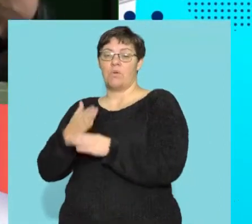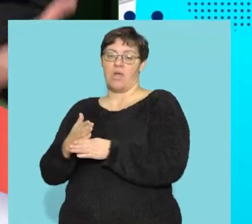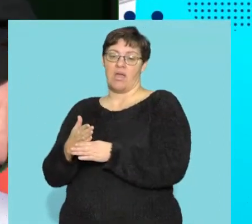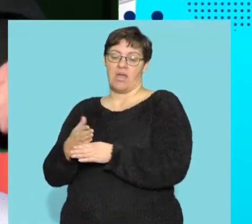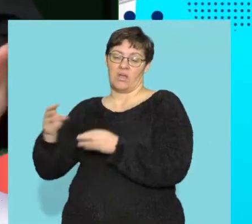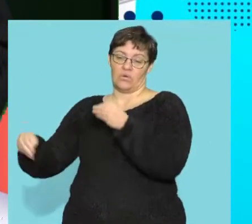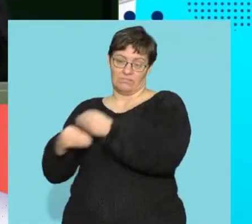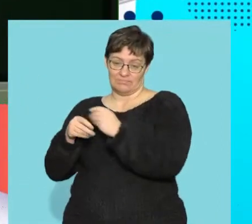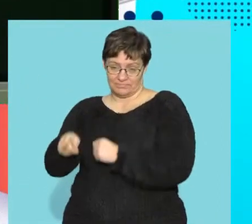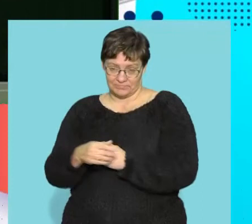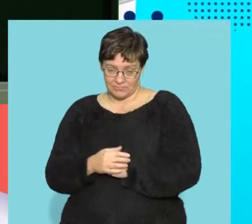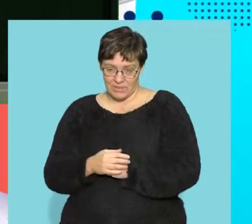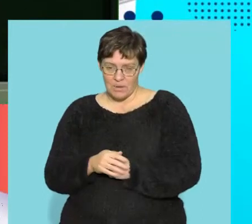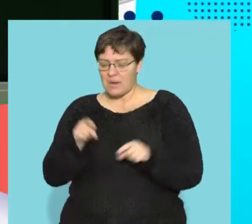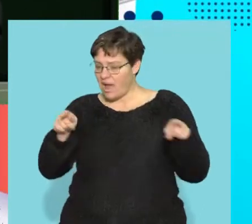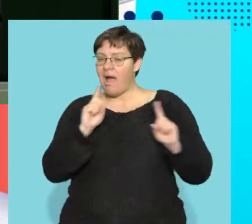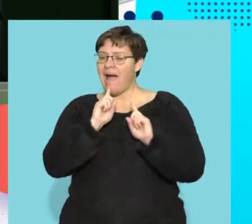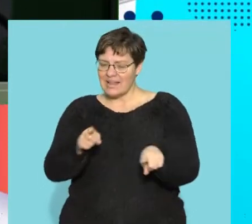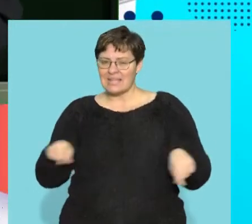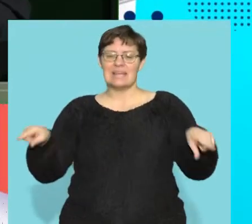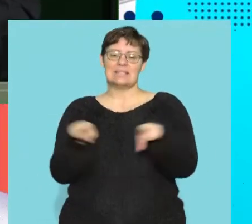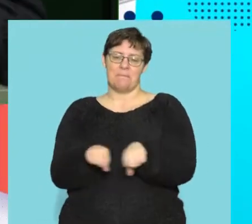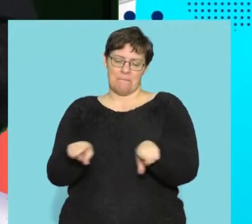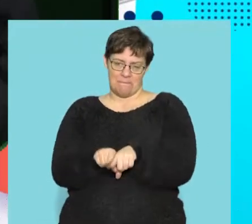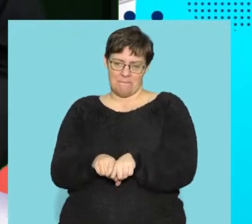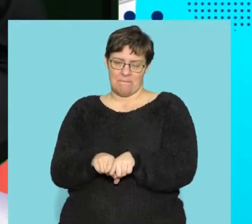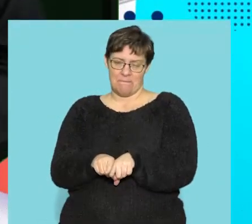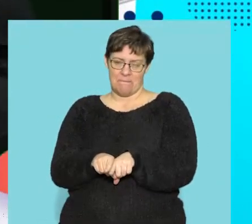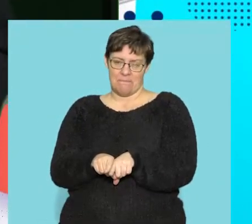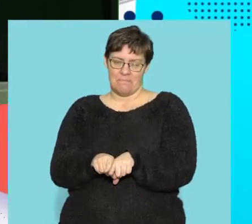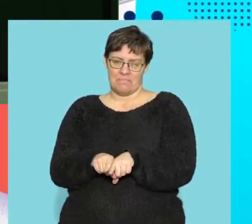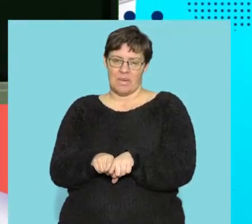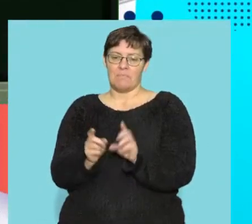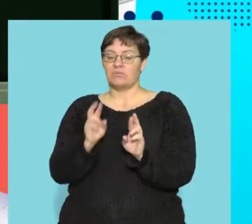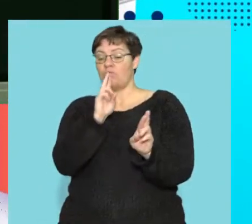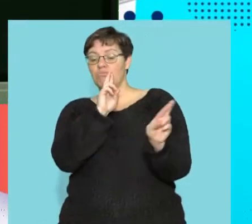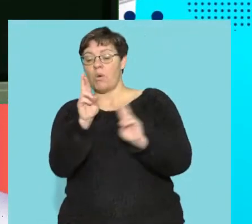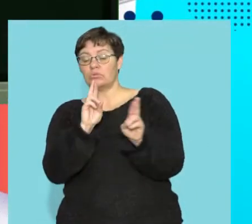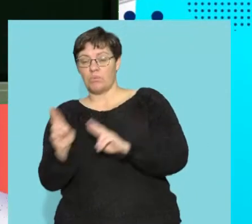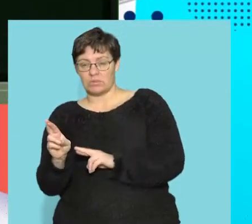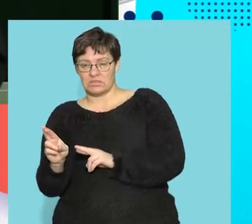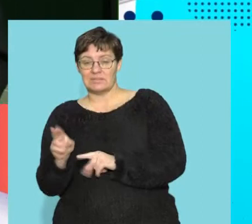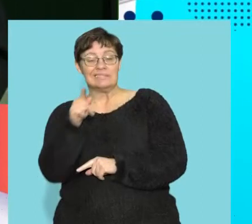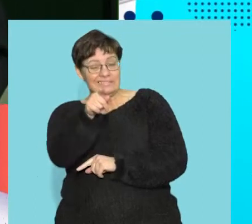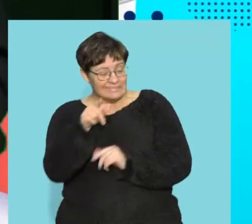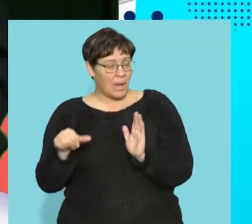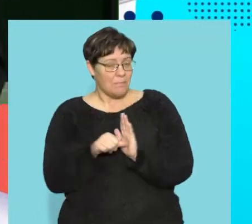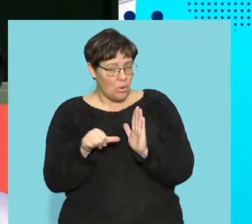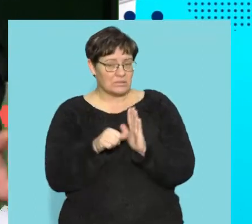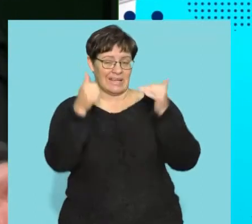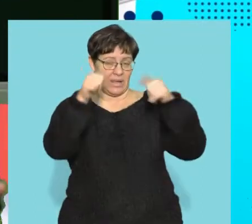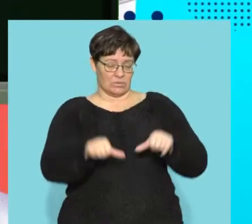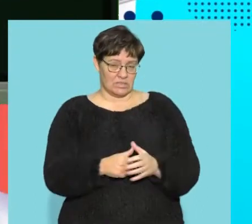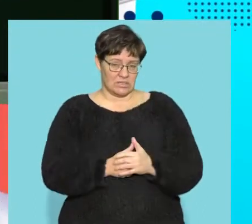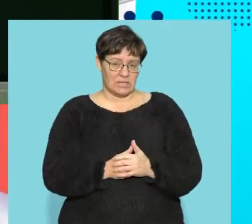is the same, but sometimes for reporting purposes, and this is important for us in accounting, sometimes